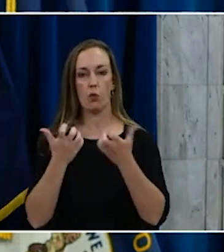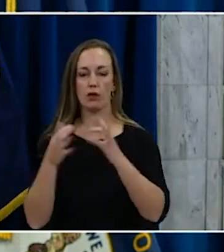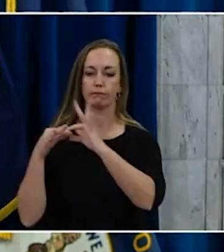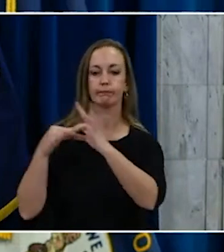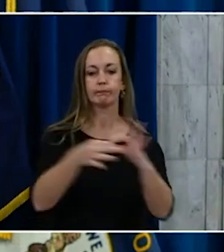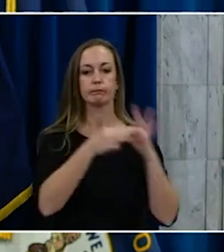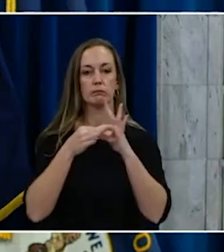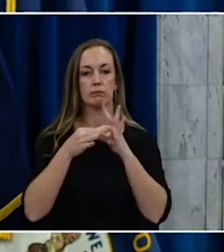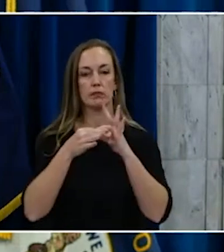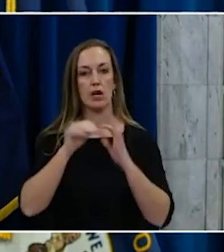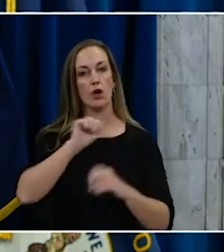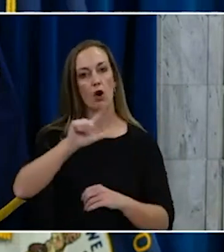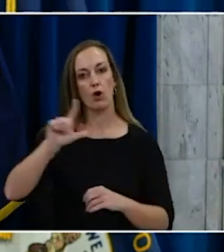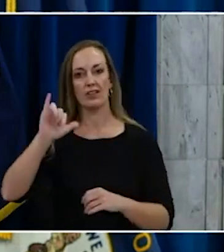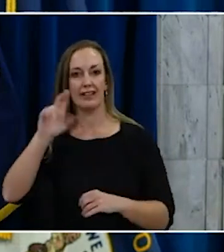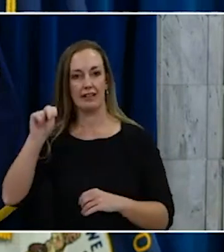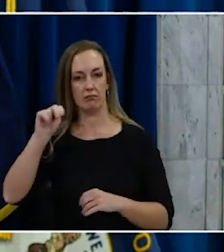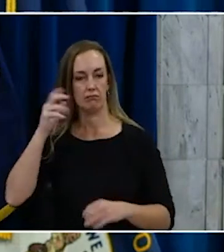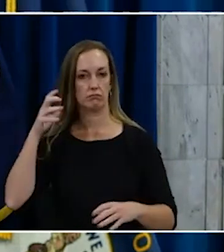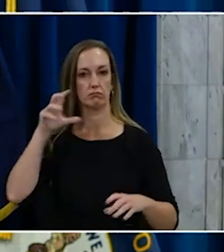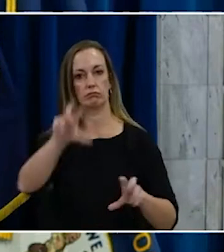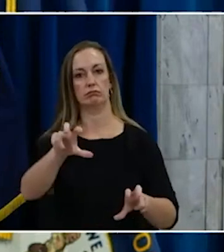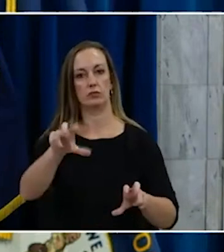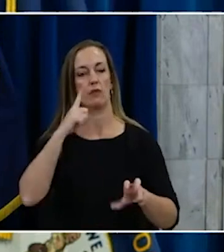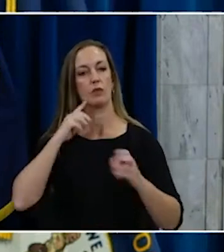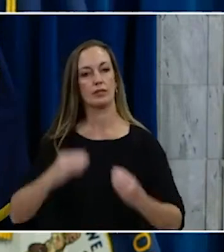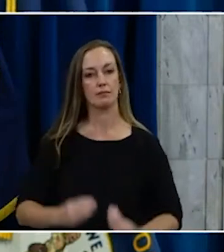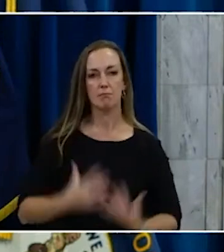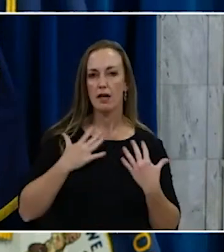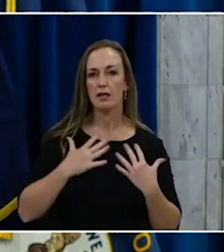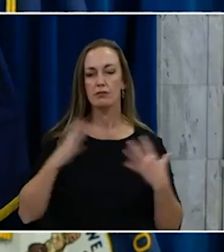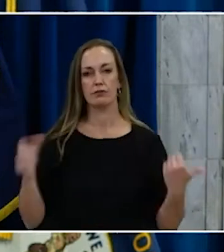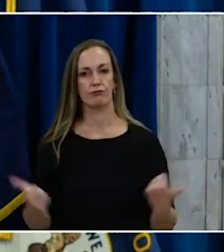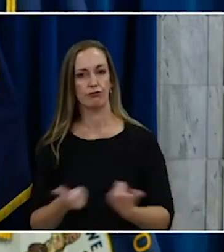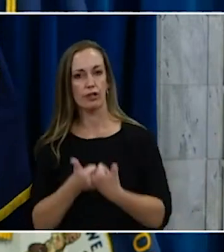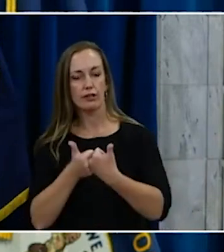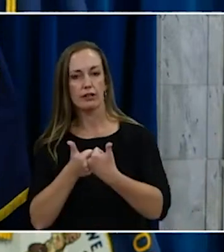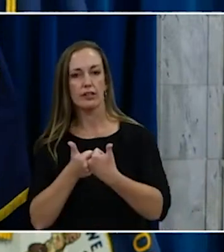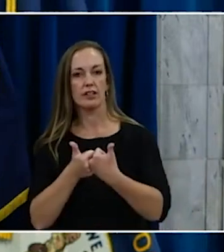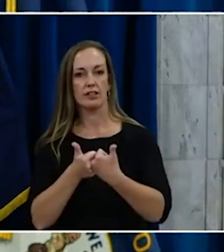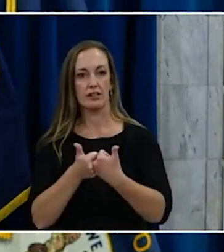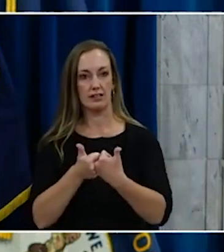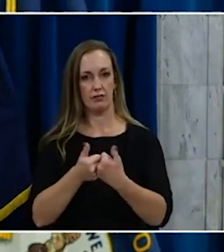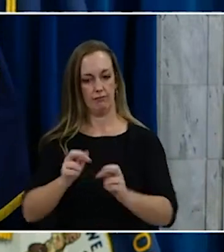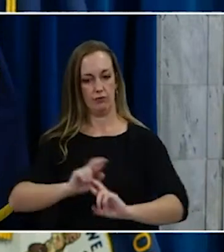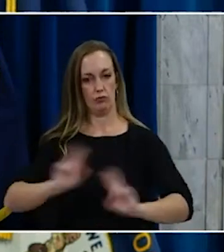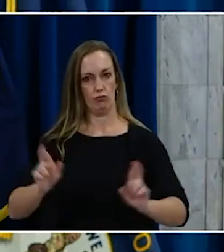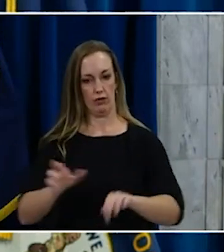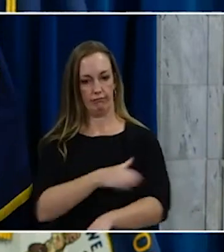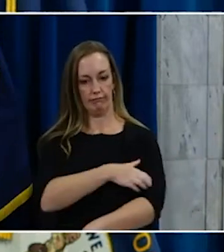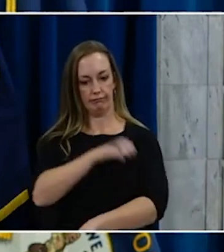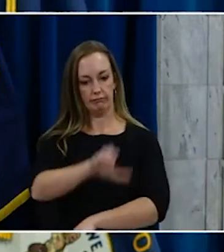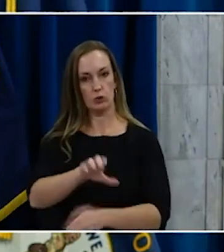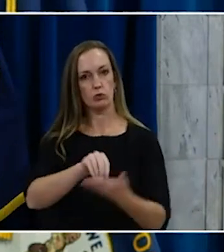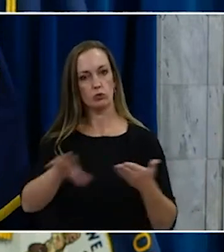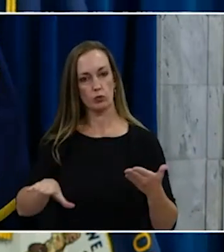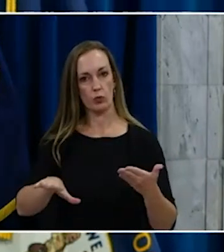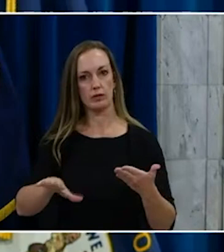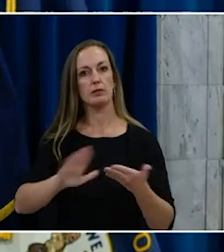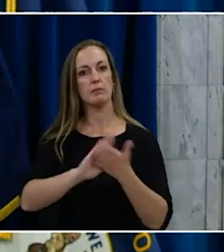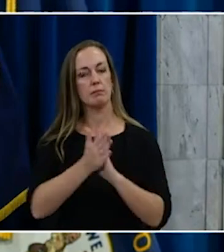in for inspiring, for challenging, for equipping our students to